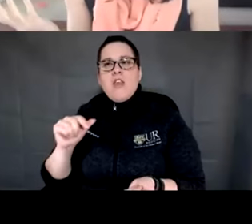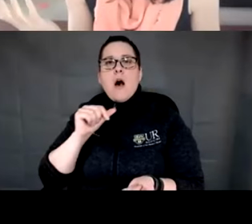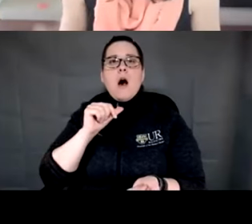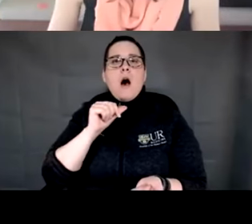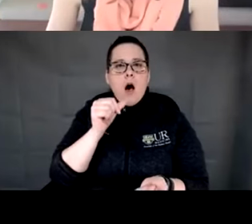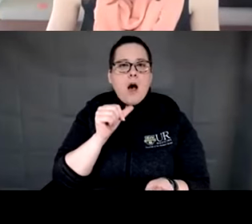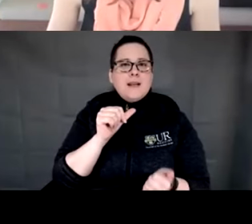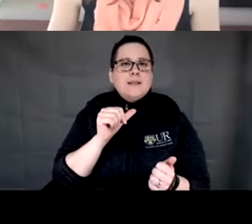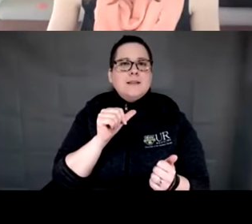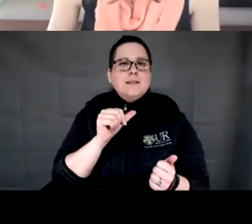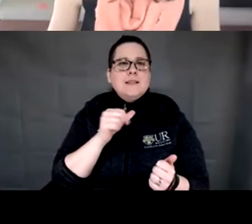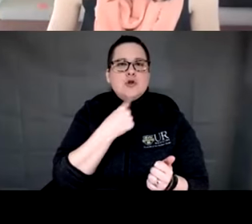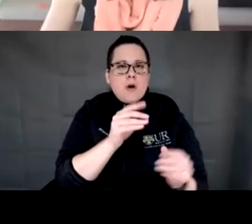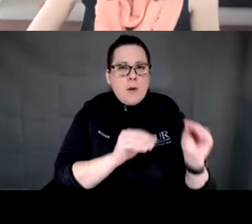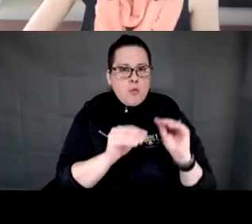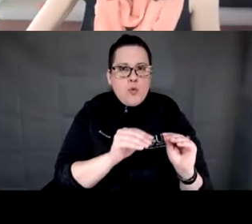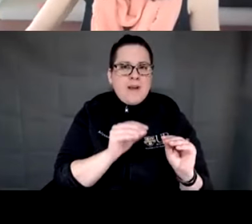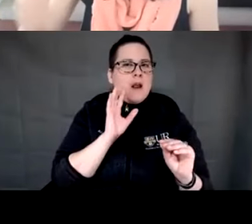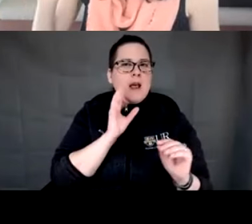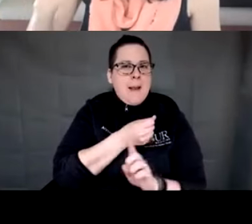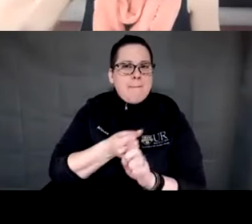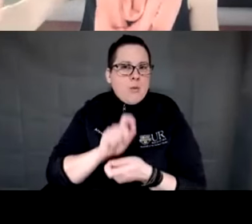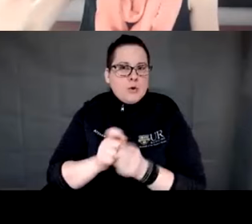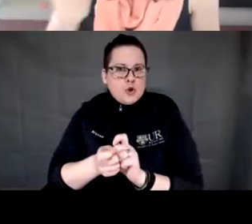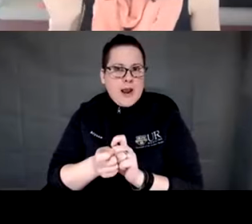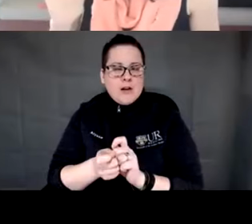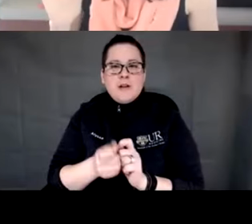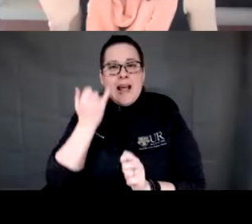movements changes. Okay, so what would that mean? That would mean that the same